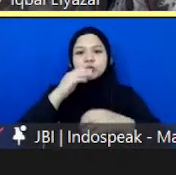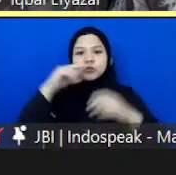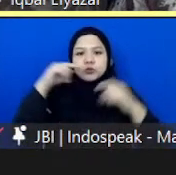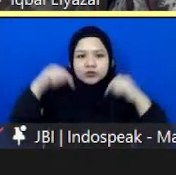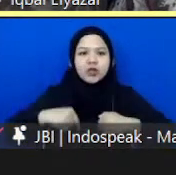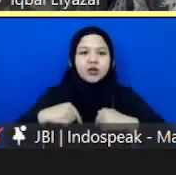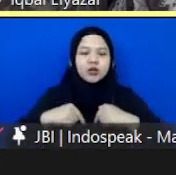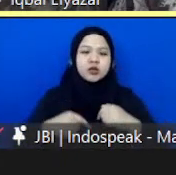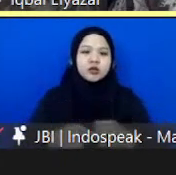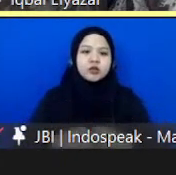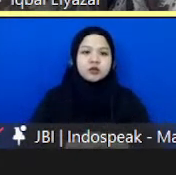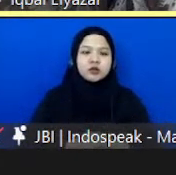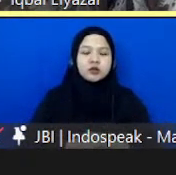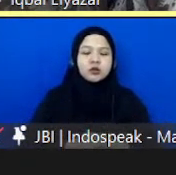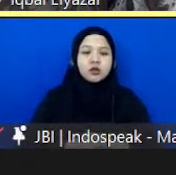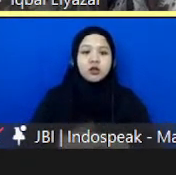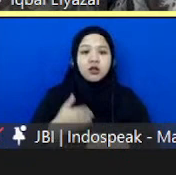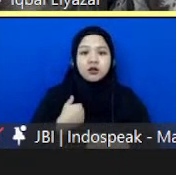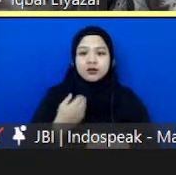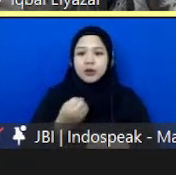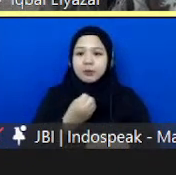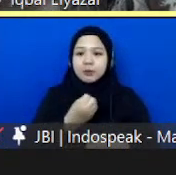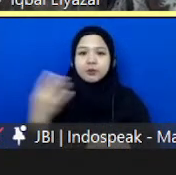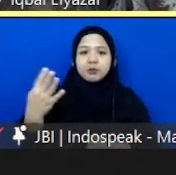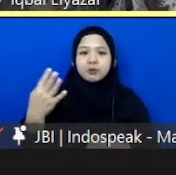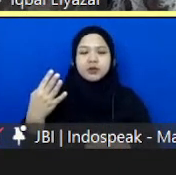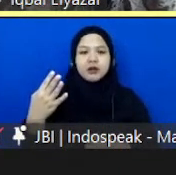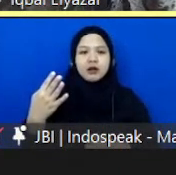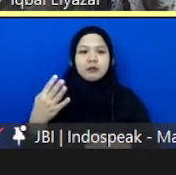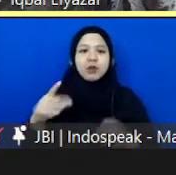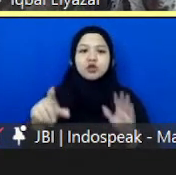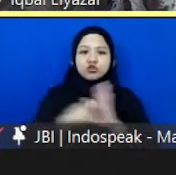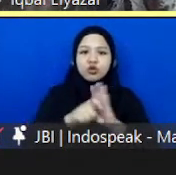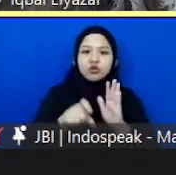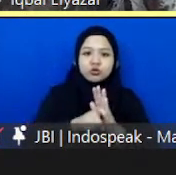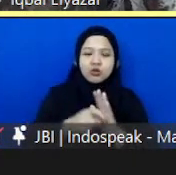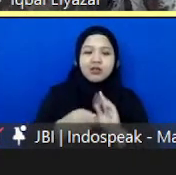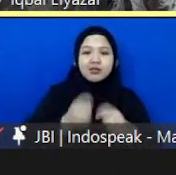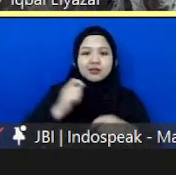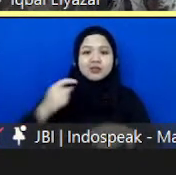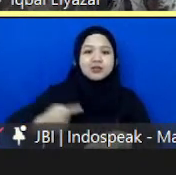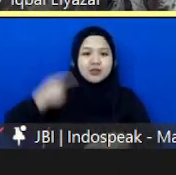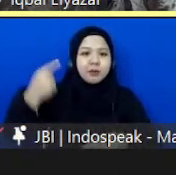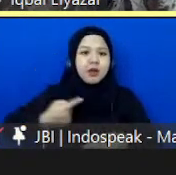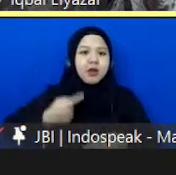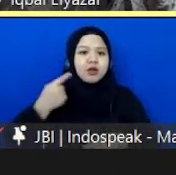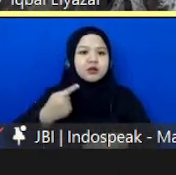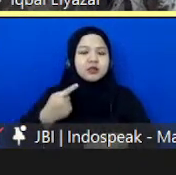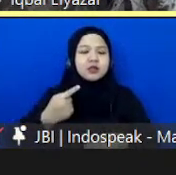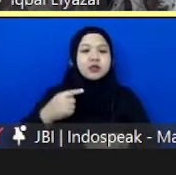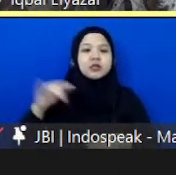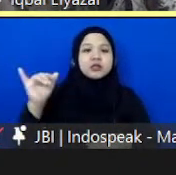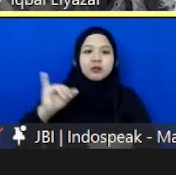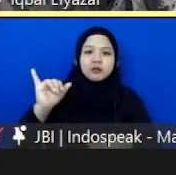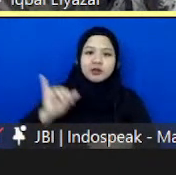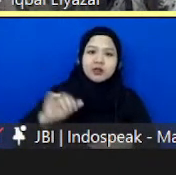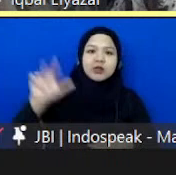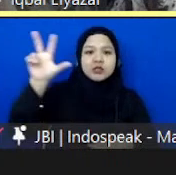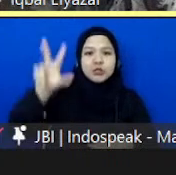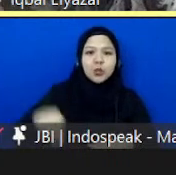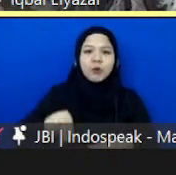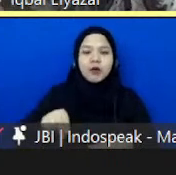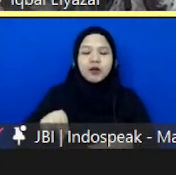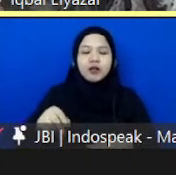There are another example of the daily testing visualization in West Java and East Java. You can see, you